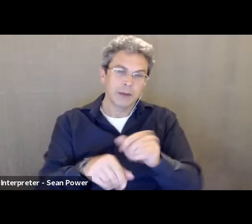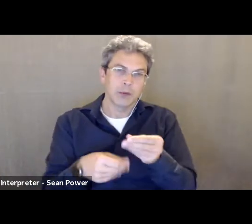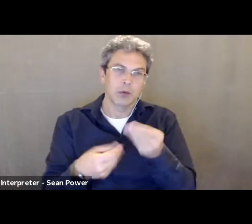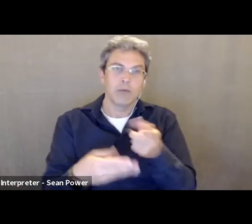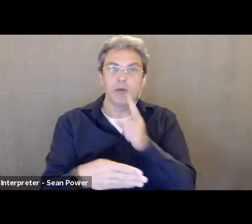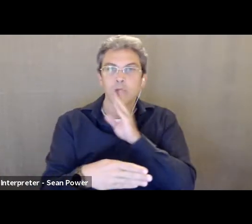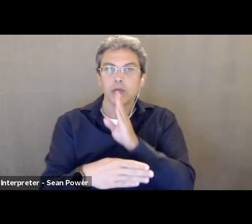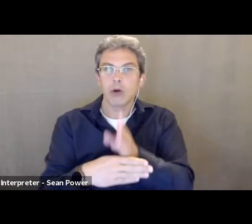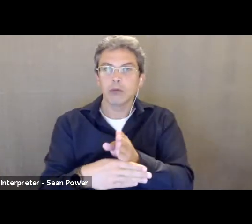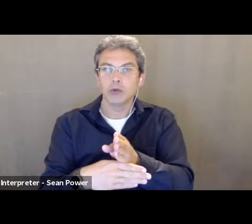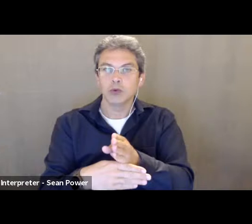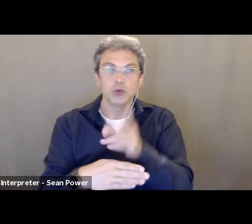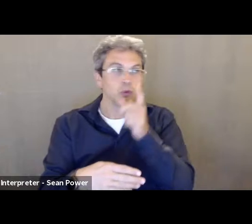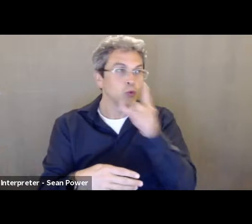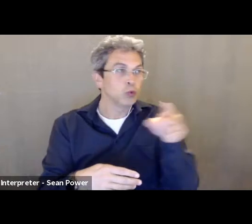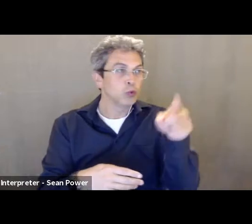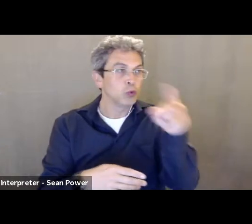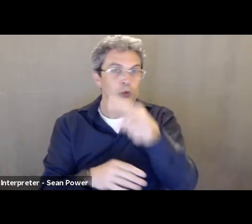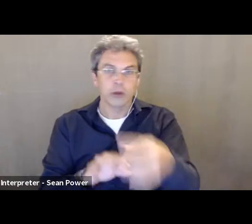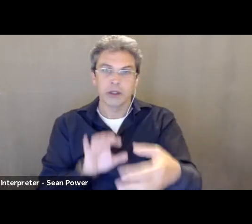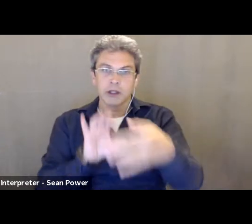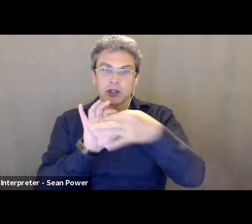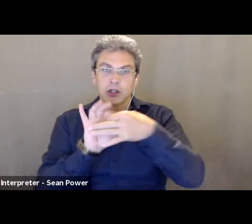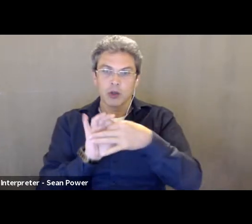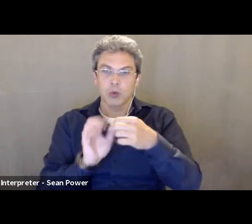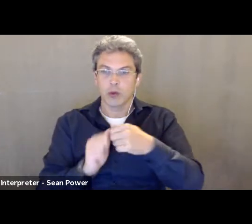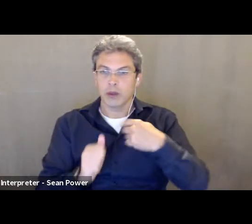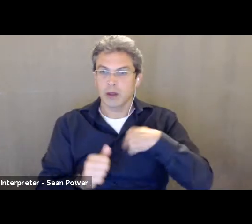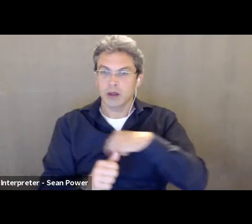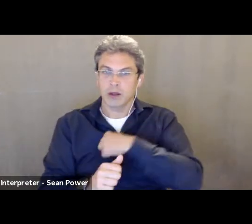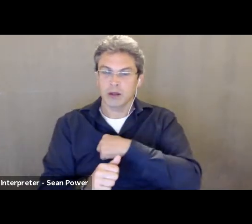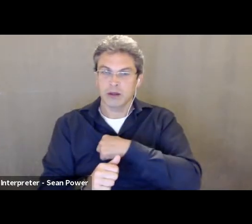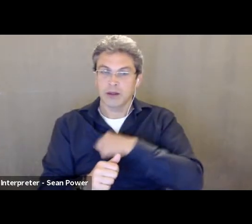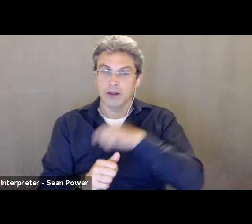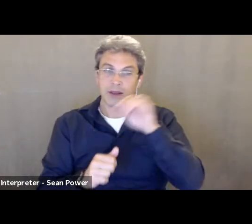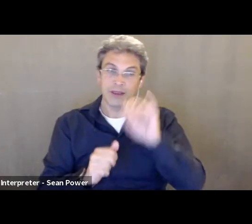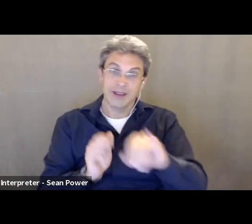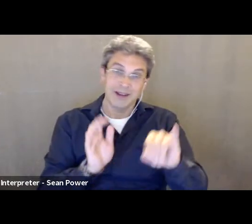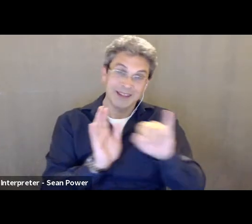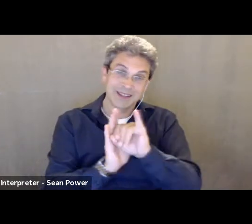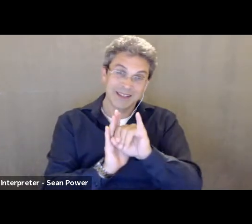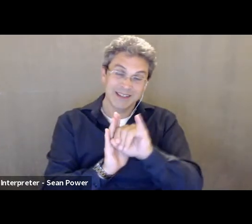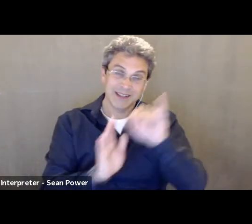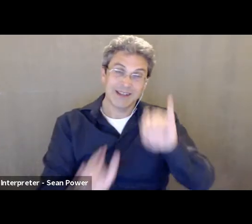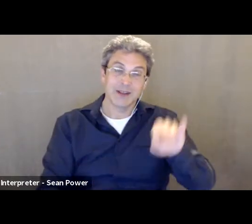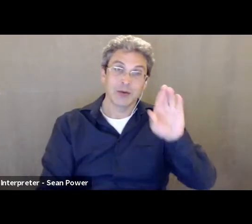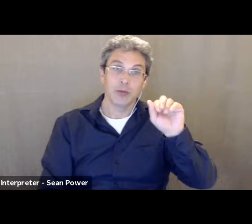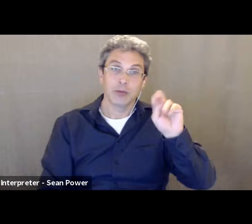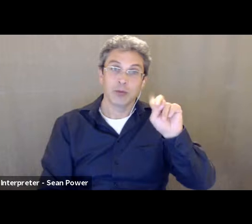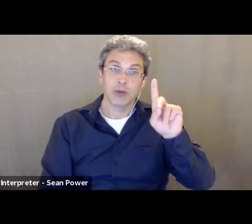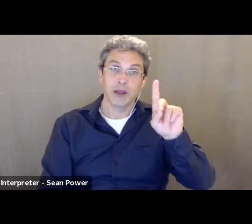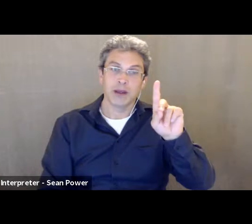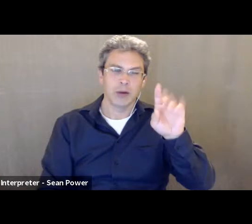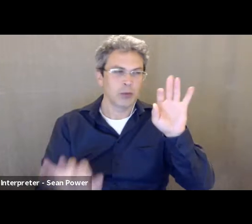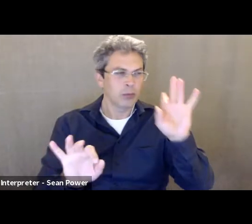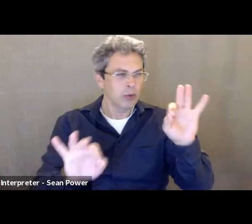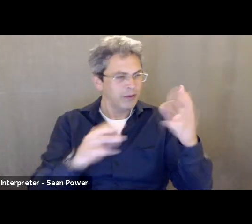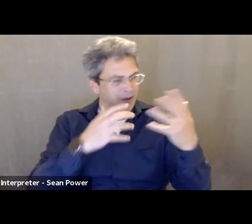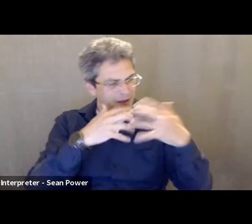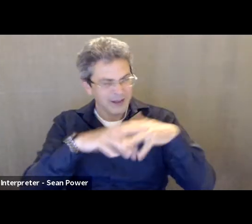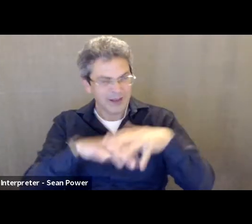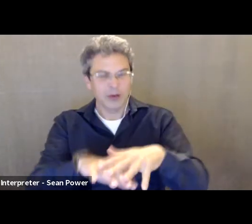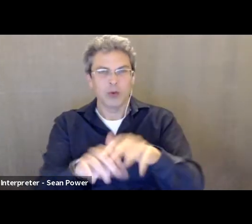us. That identity, that brand, is aligned perfectly with our new university academic plan, and it